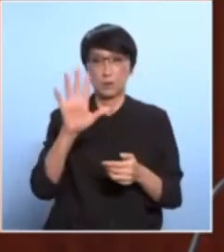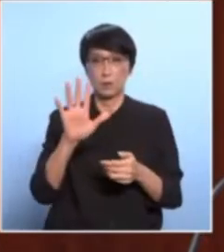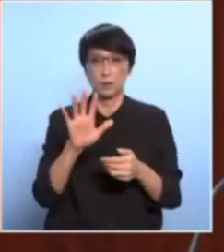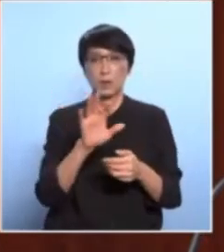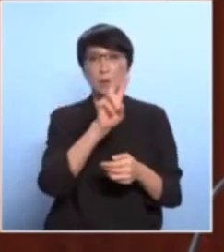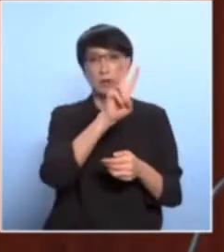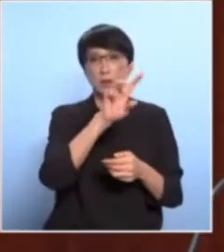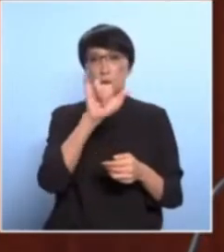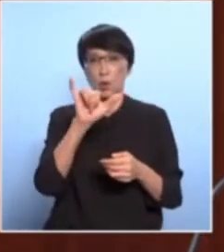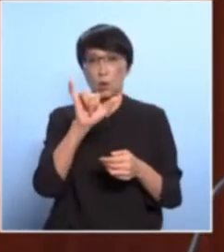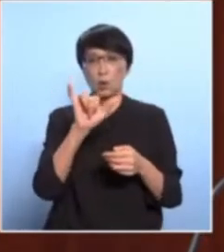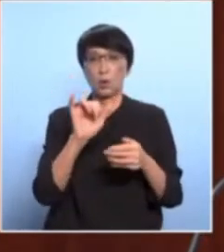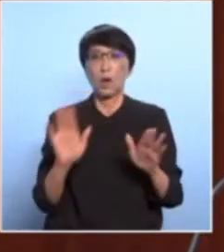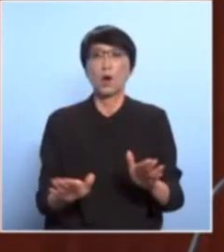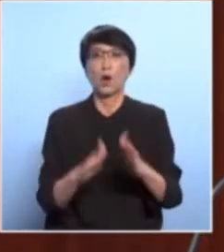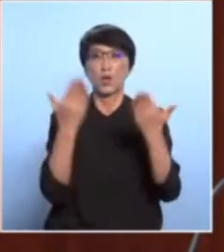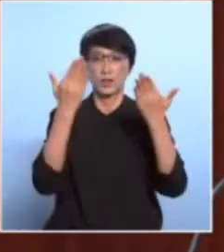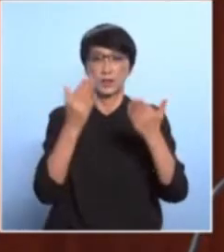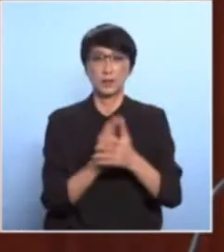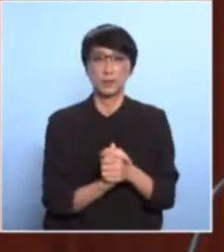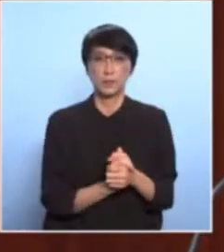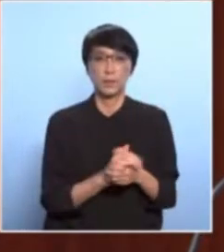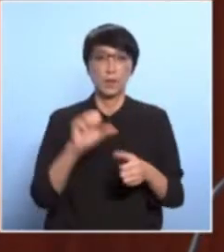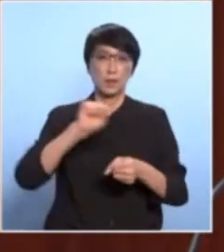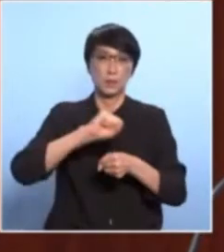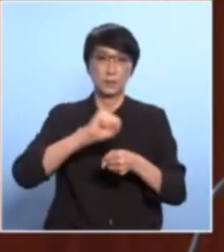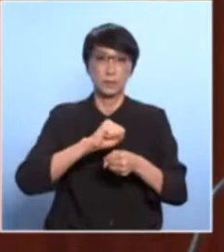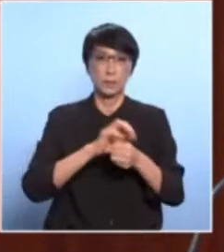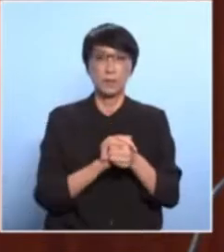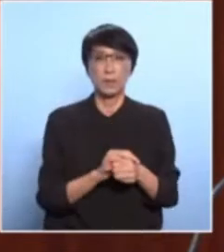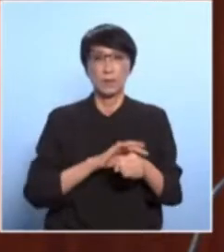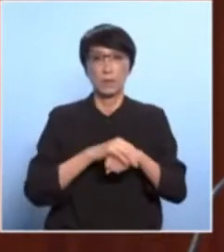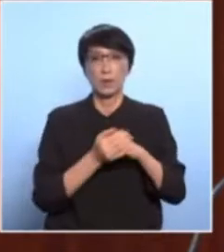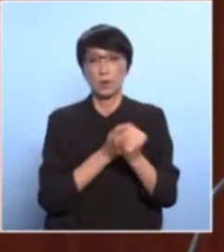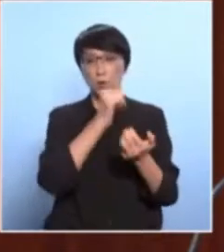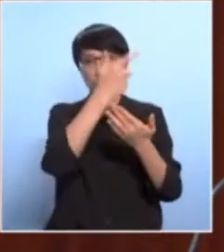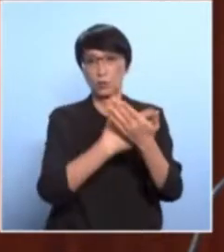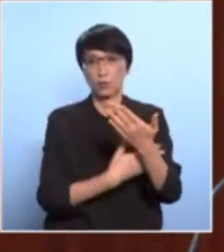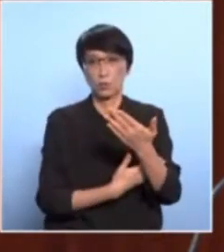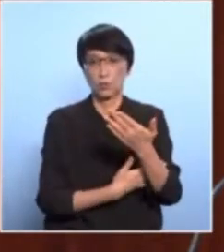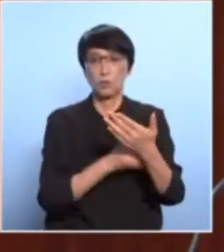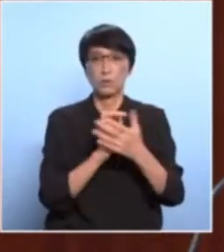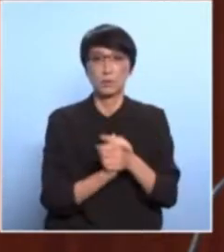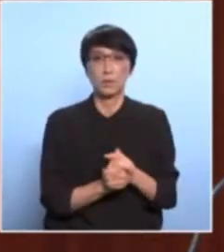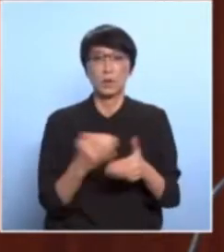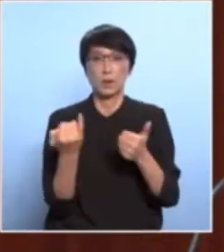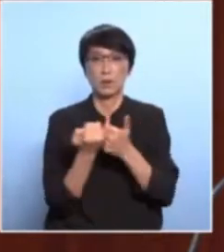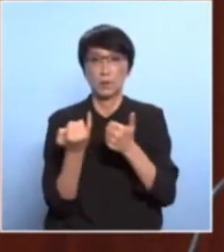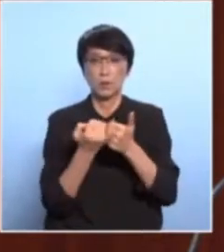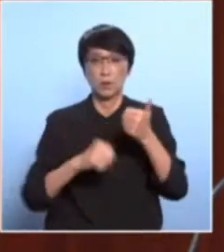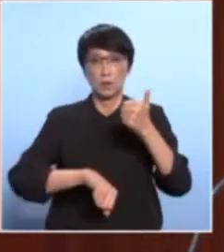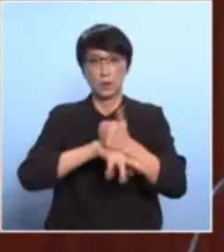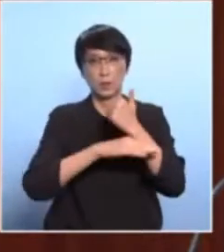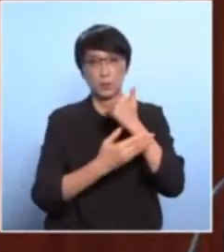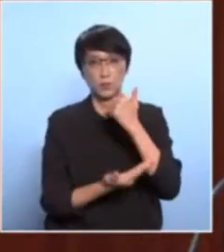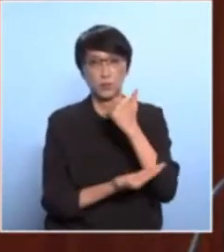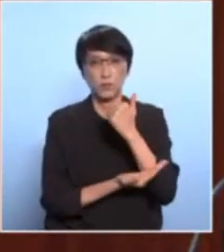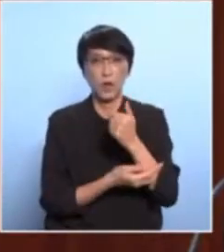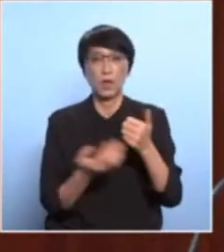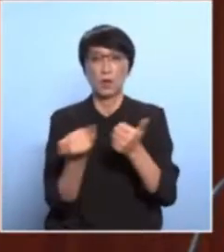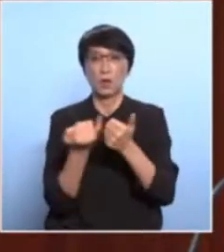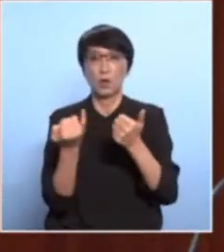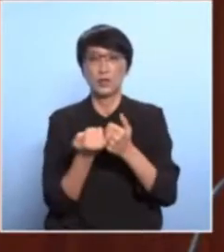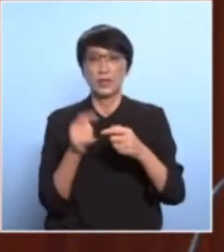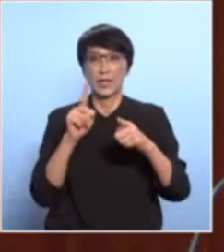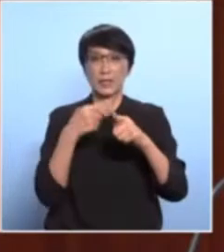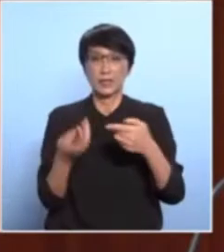framework for primary schools, which will be implemented starting from the 2025-26 school year. It will also strengthen training for